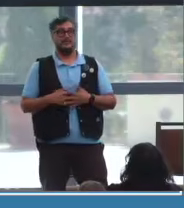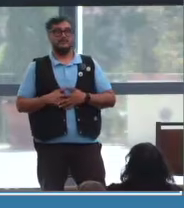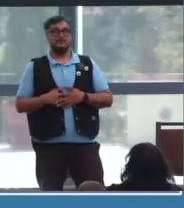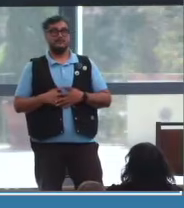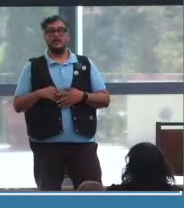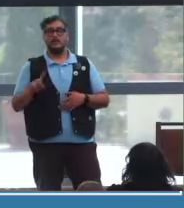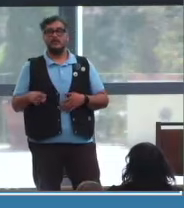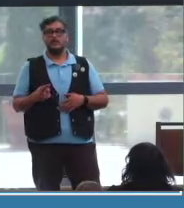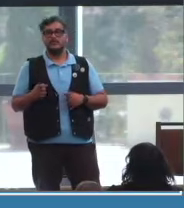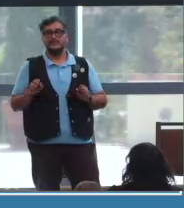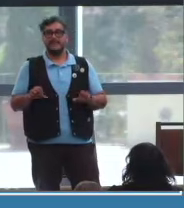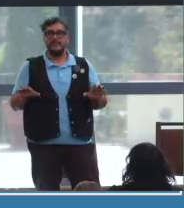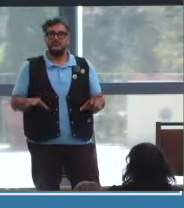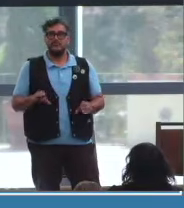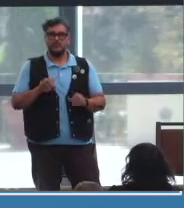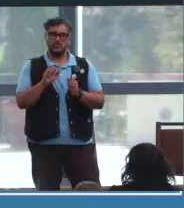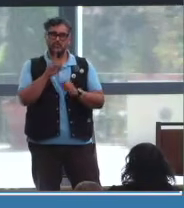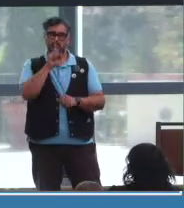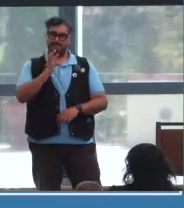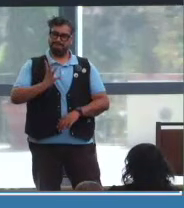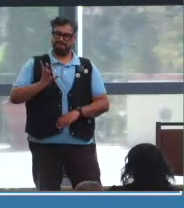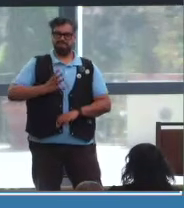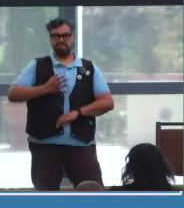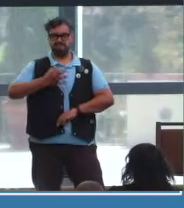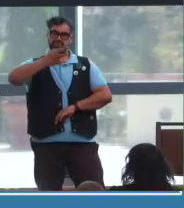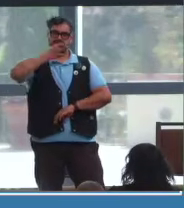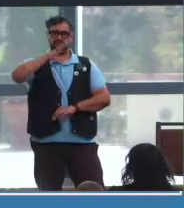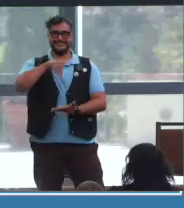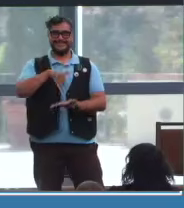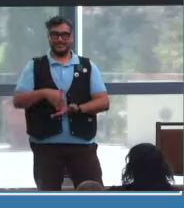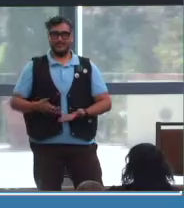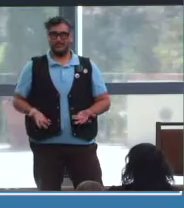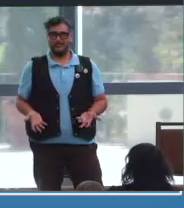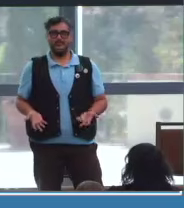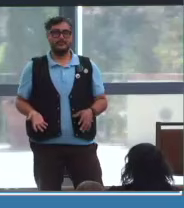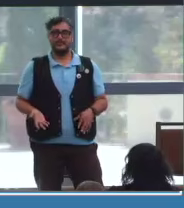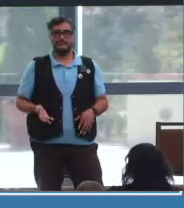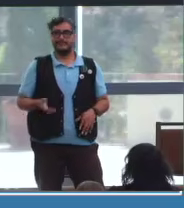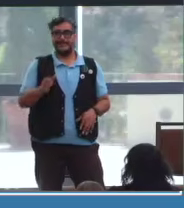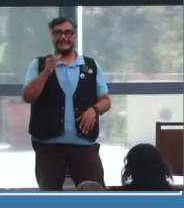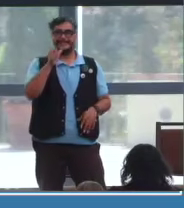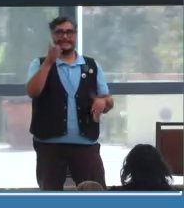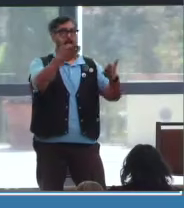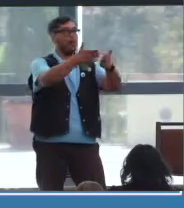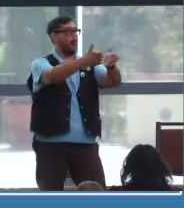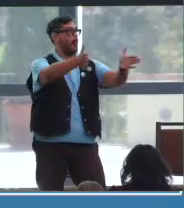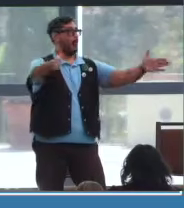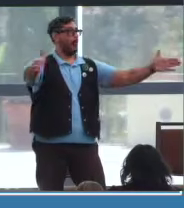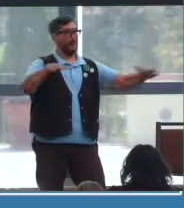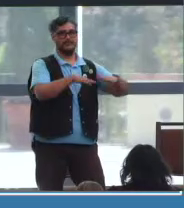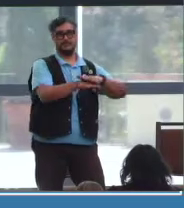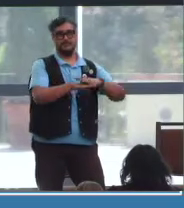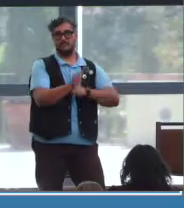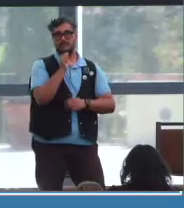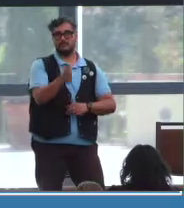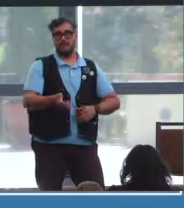can be only done in expert academic or centers. So it's not really widely accessible for now.